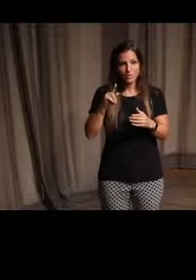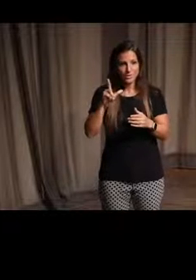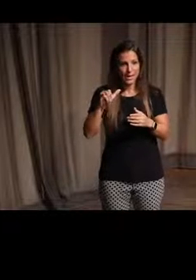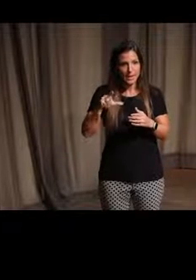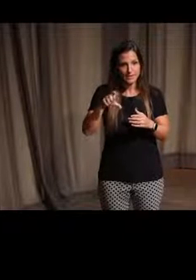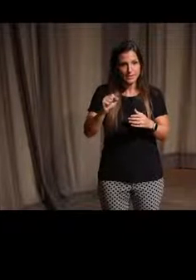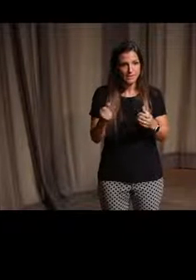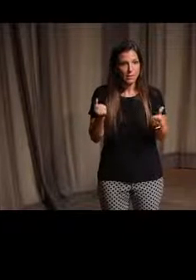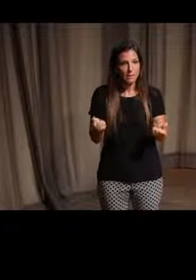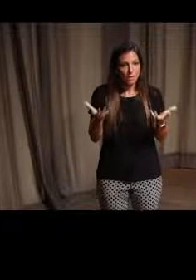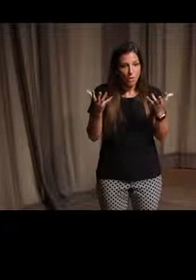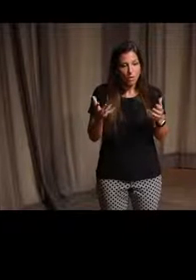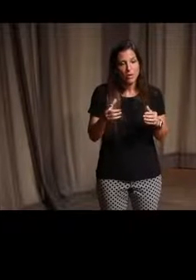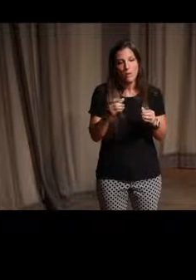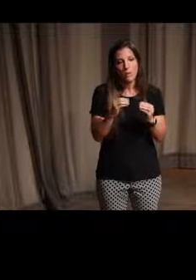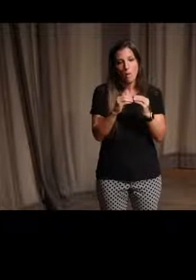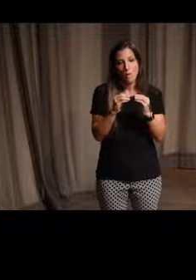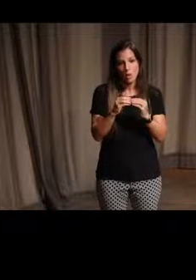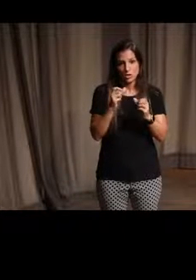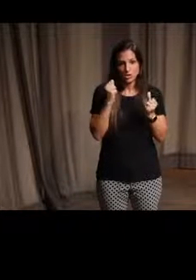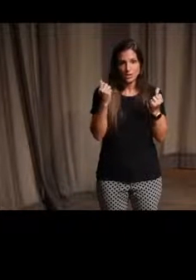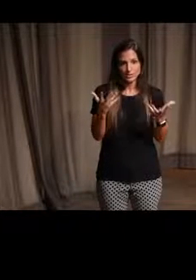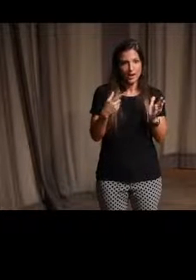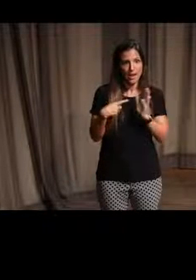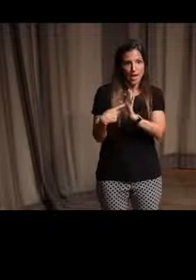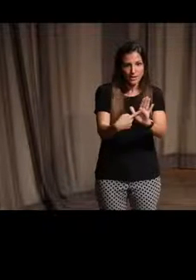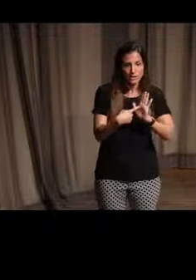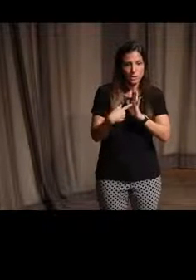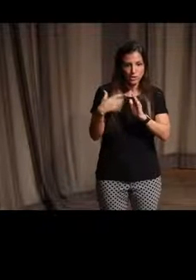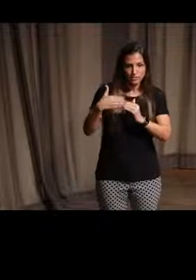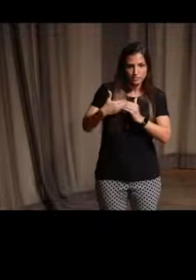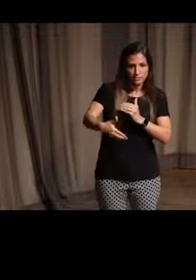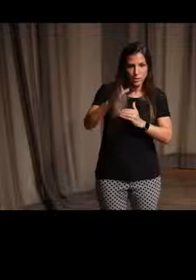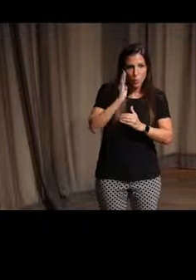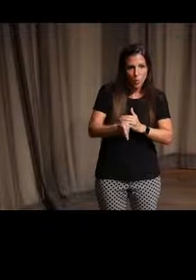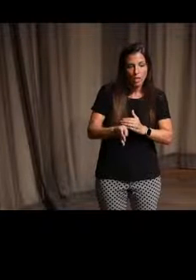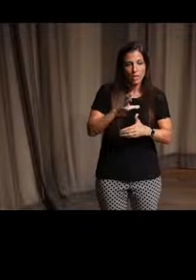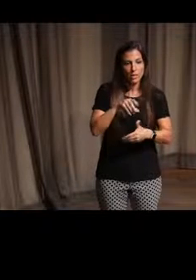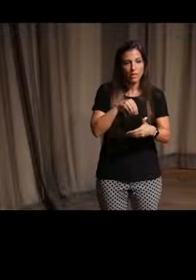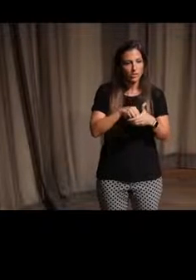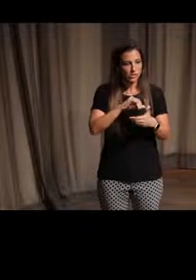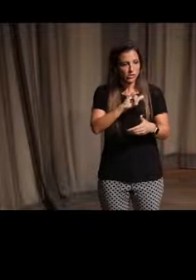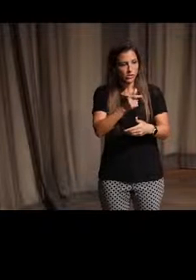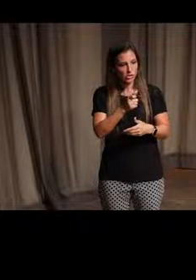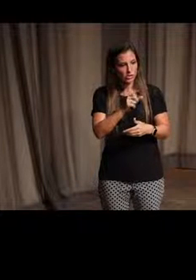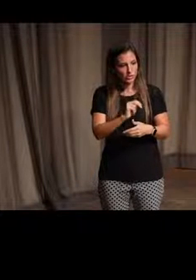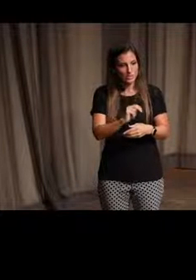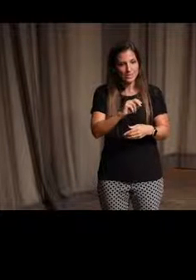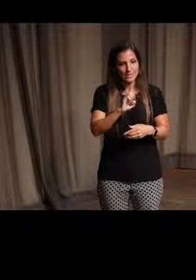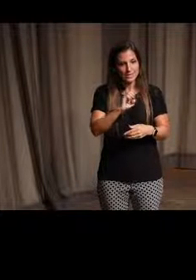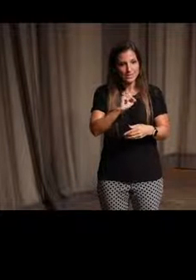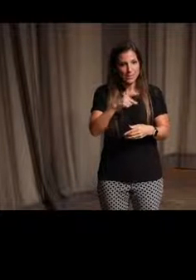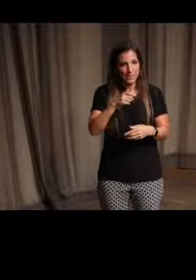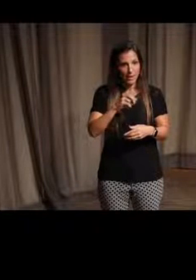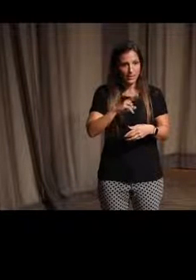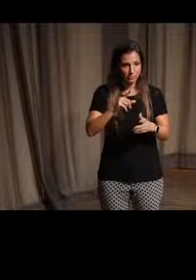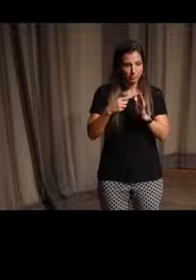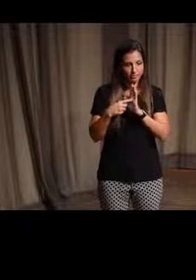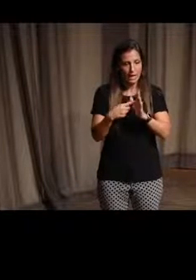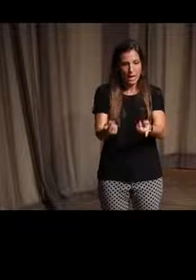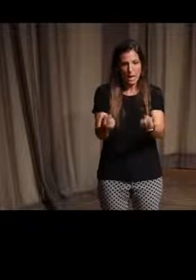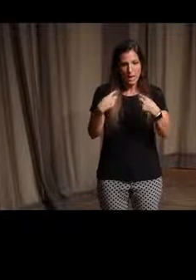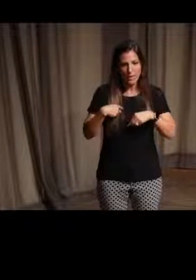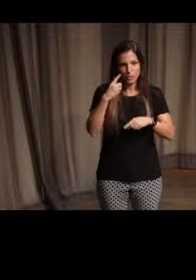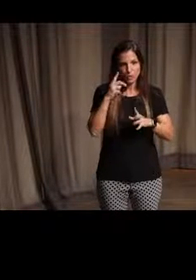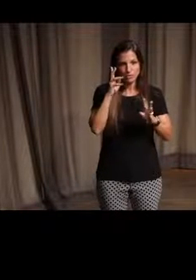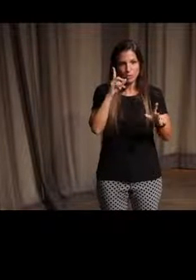others. Maritza has numerous exhibitions forthcoming, including Jason Sife, Coming to Fruition, and